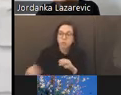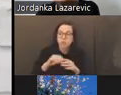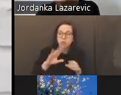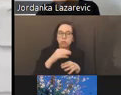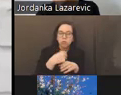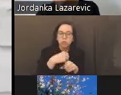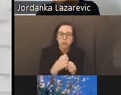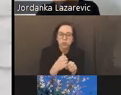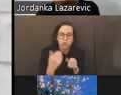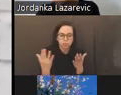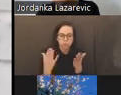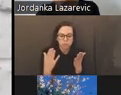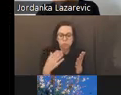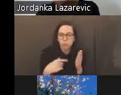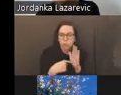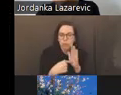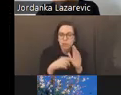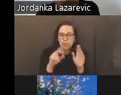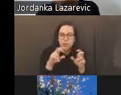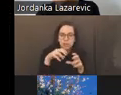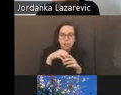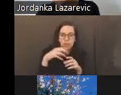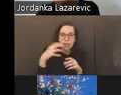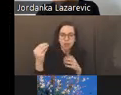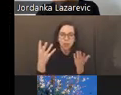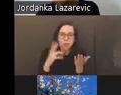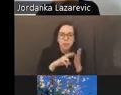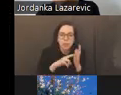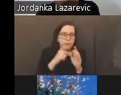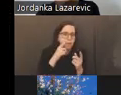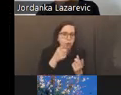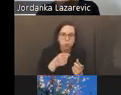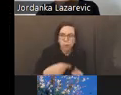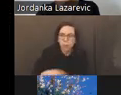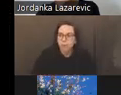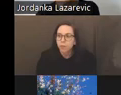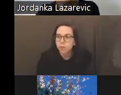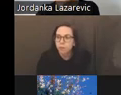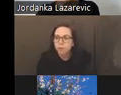does the exhibition title Inside Out, what does that mean to you?